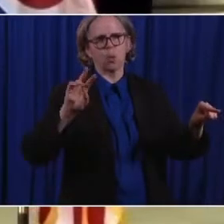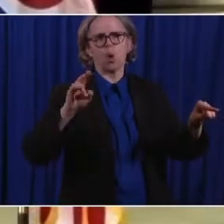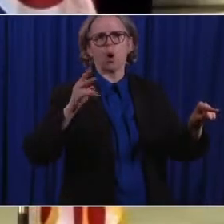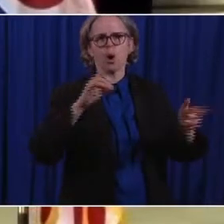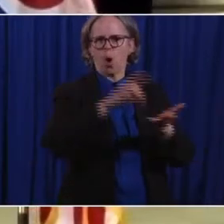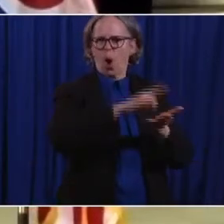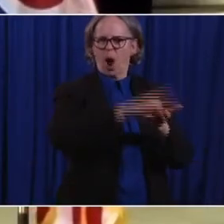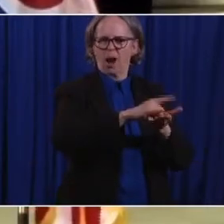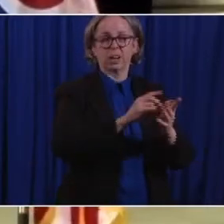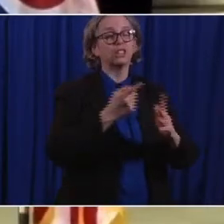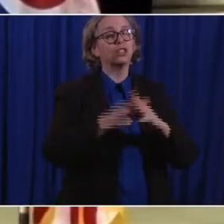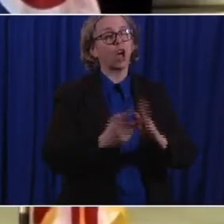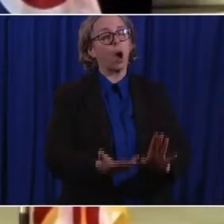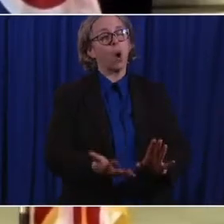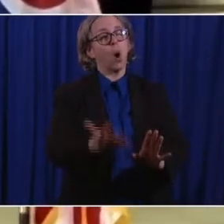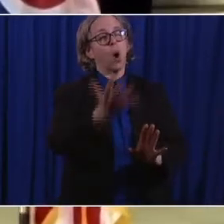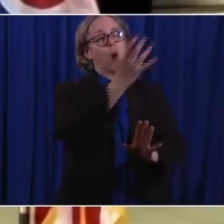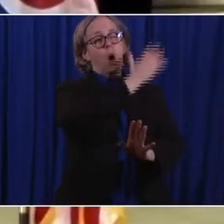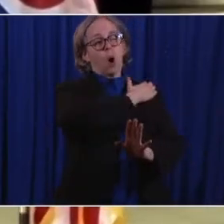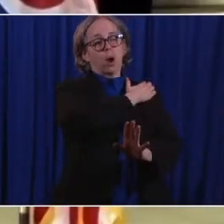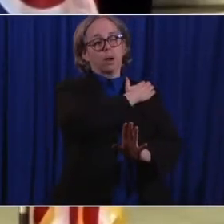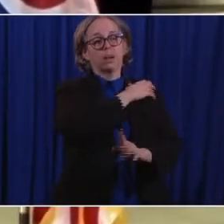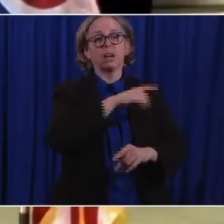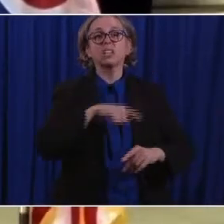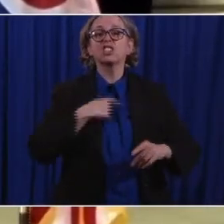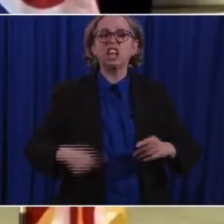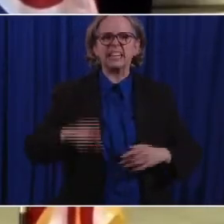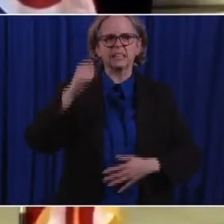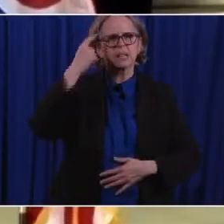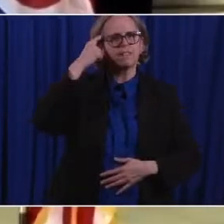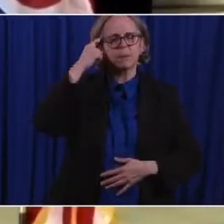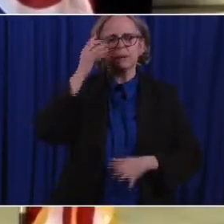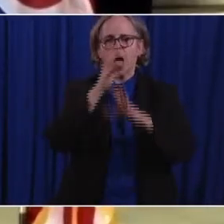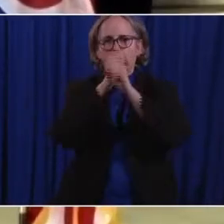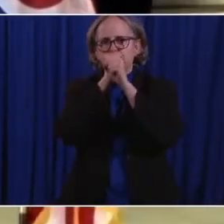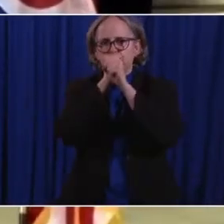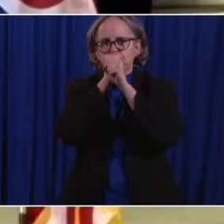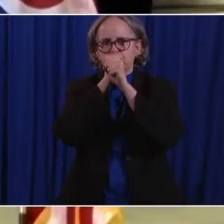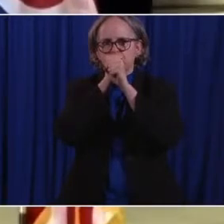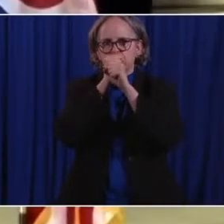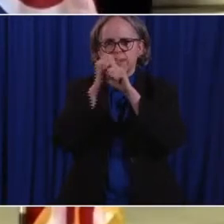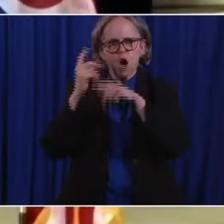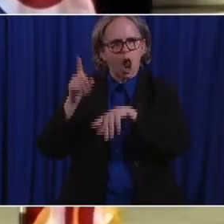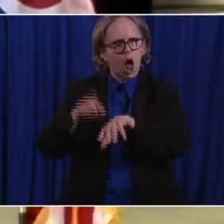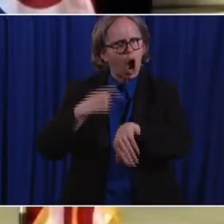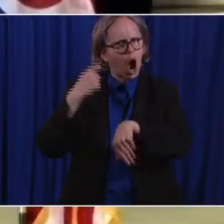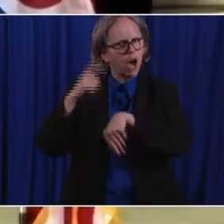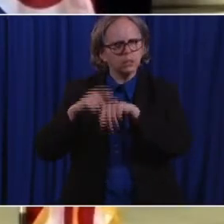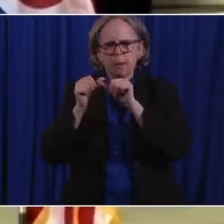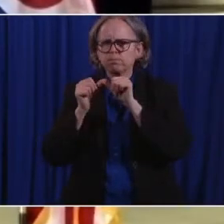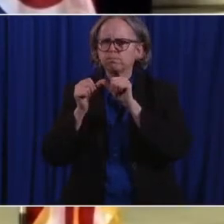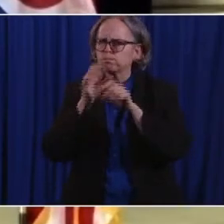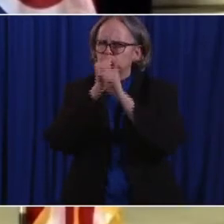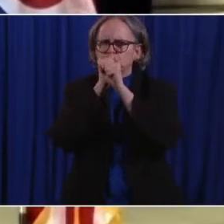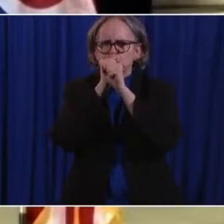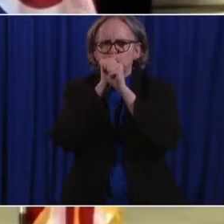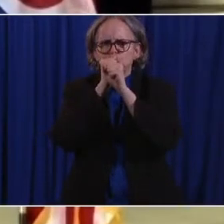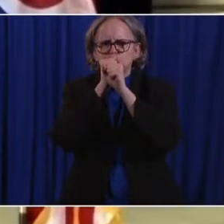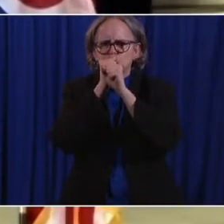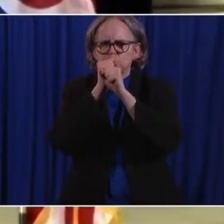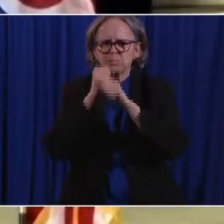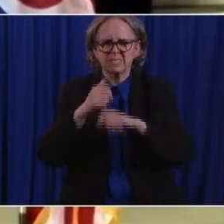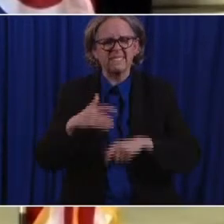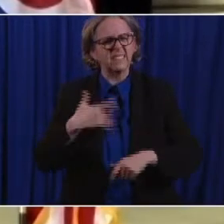it. This pandemic and the culpability that I believe the Chinese government has